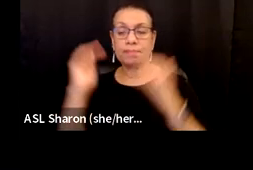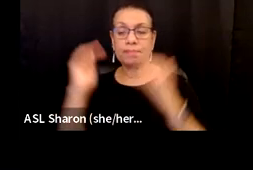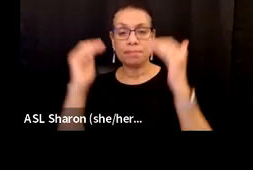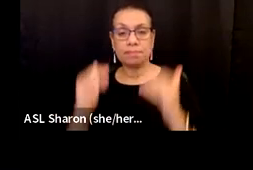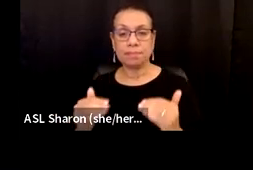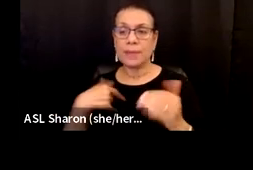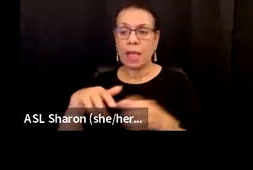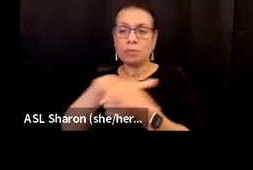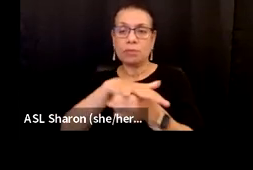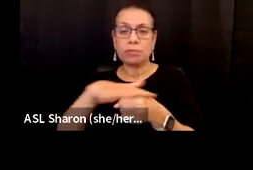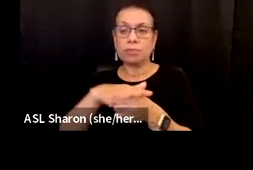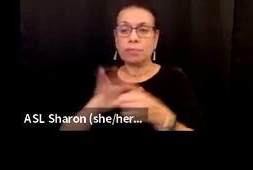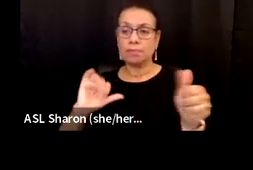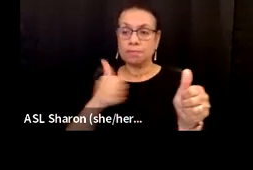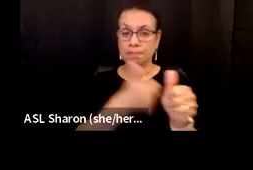updates